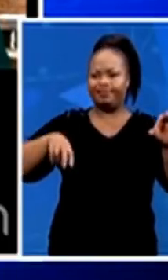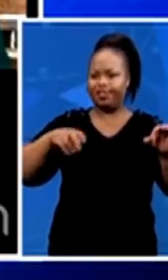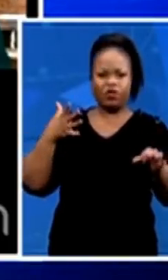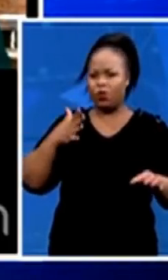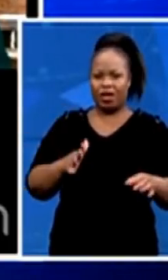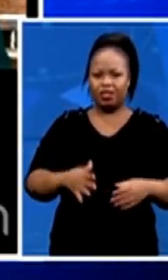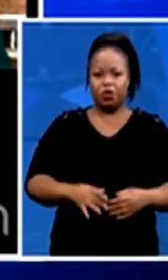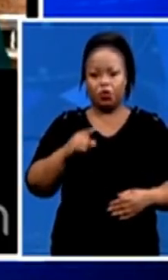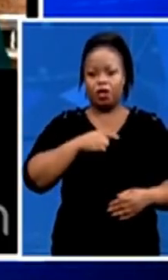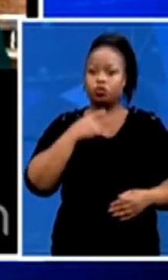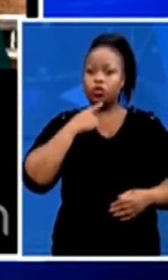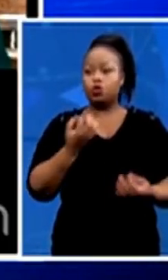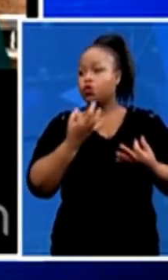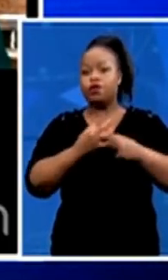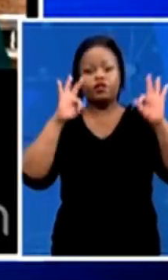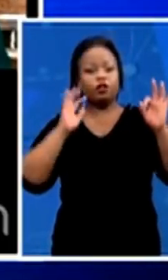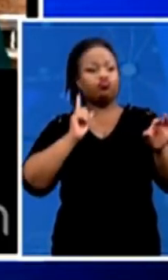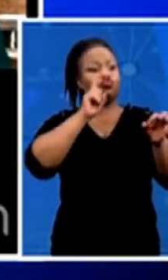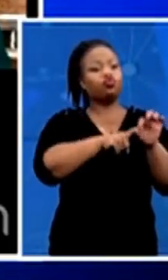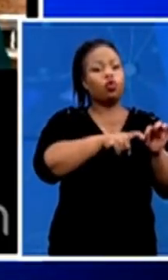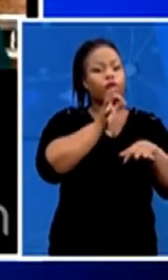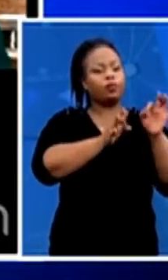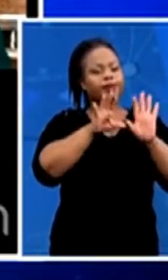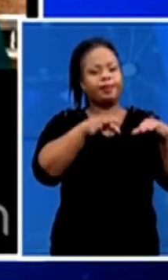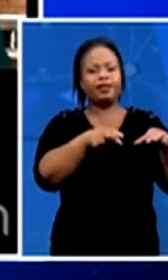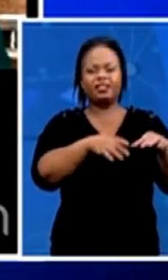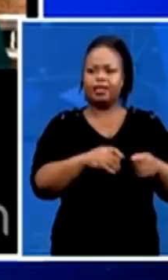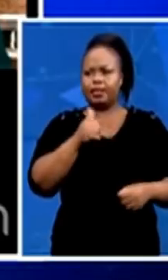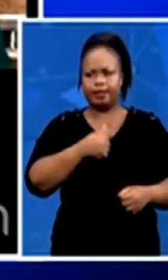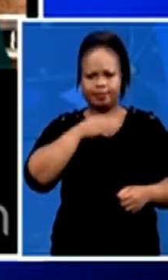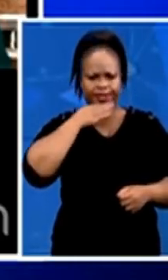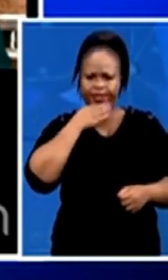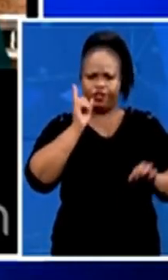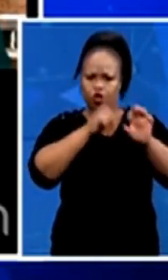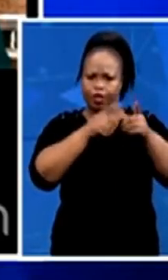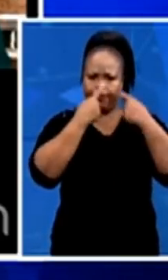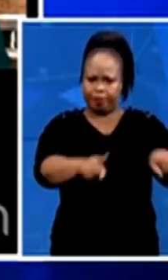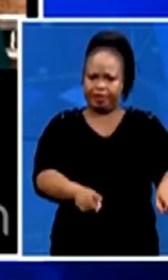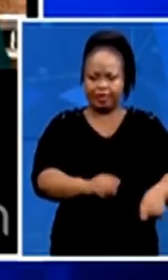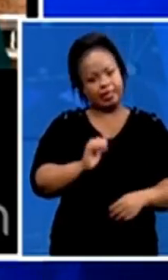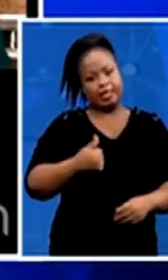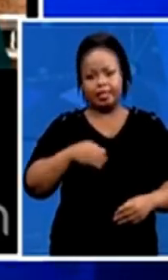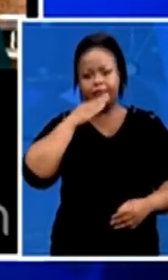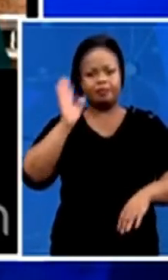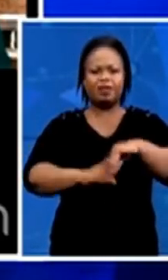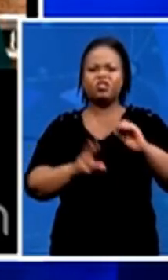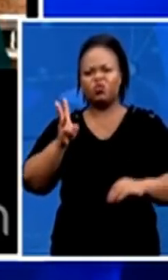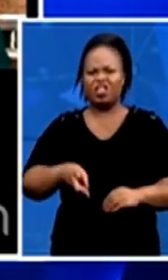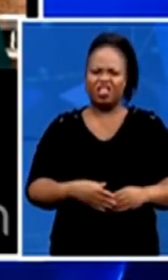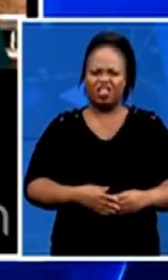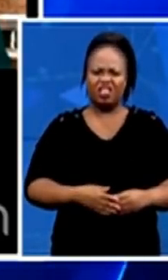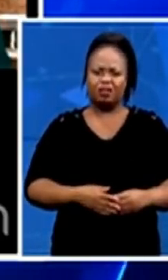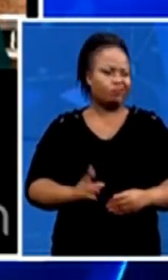join a political party, and therefore, if you don't join a political party, you are infringing the right, because it's